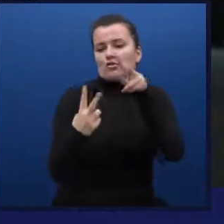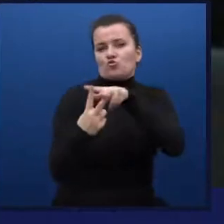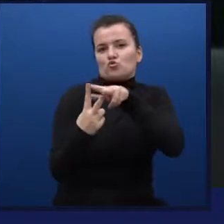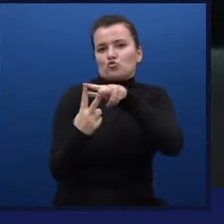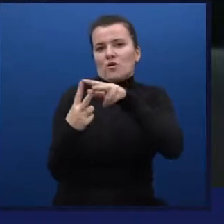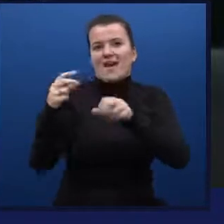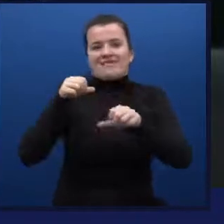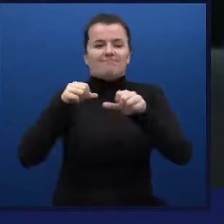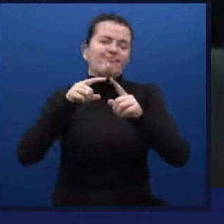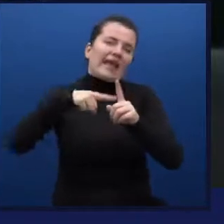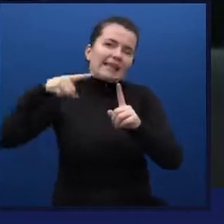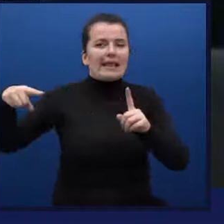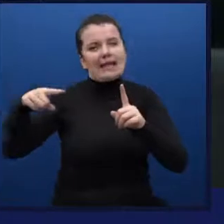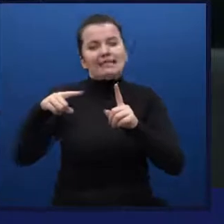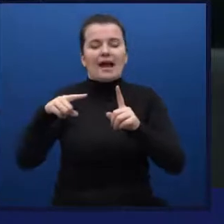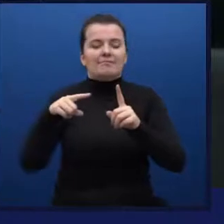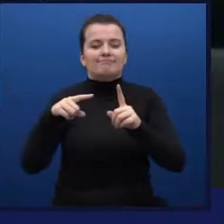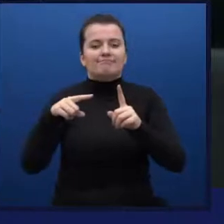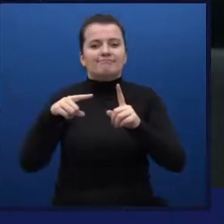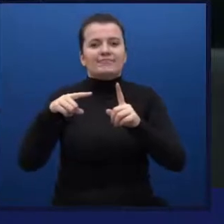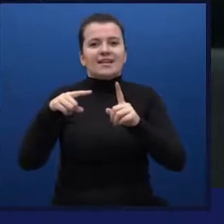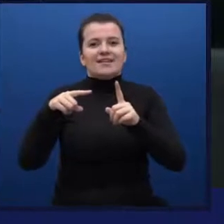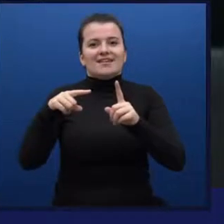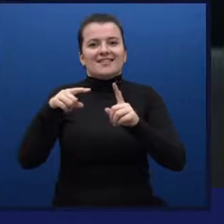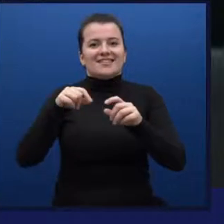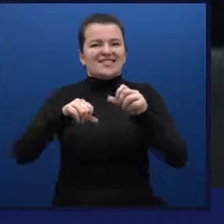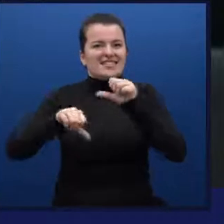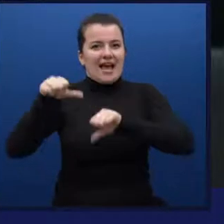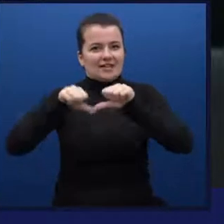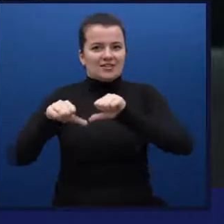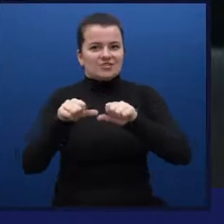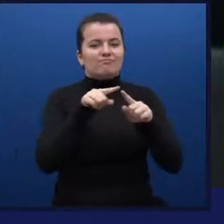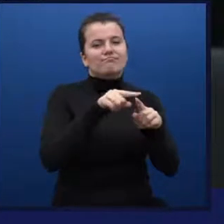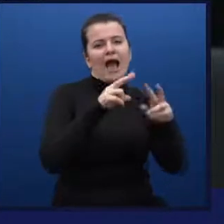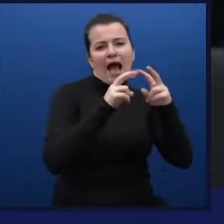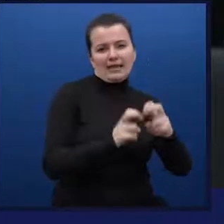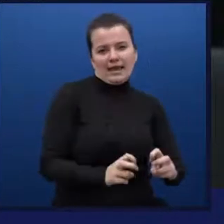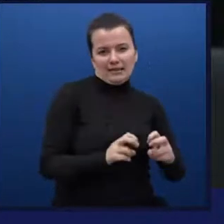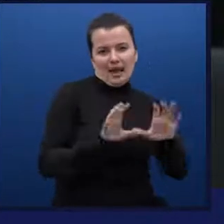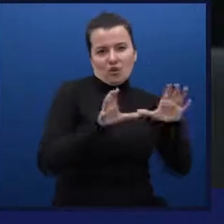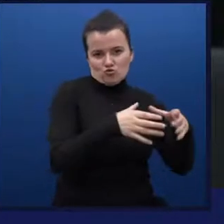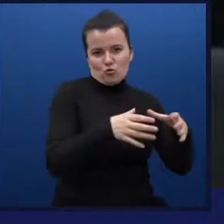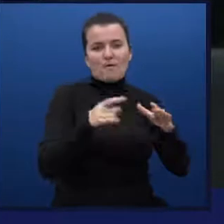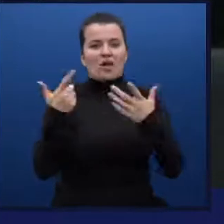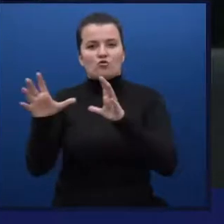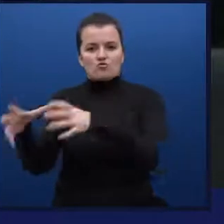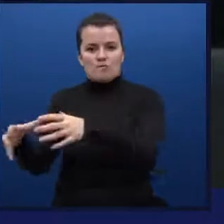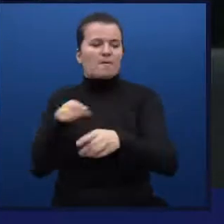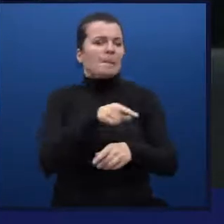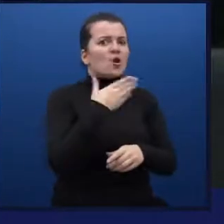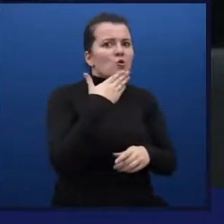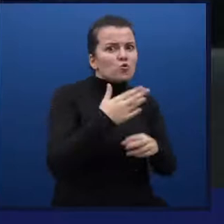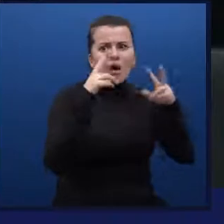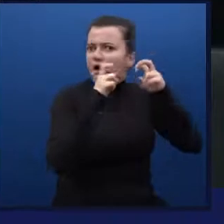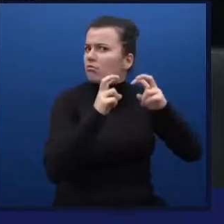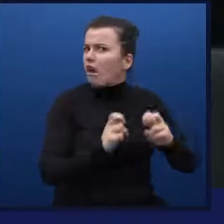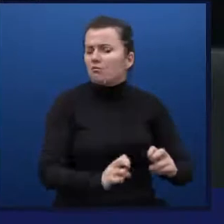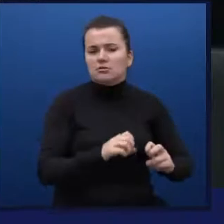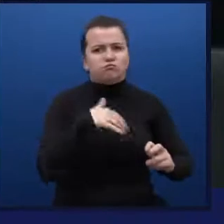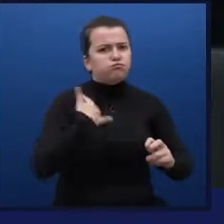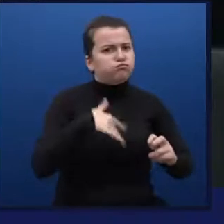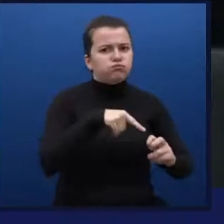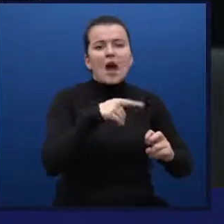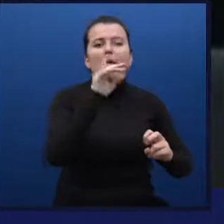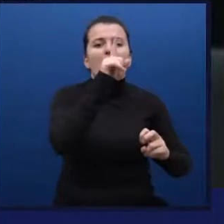roughly. There's the DA type, the analytical persons who are really good at data analysis, but not so good at